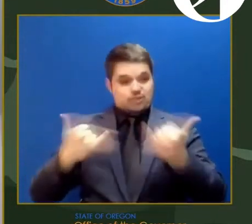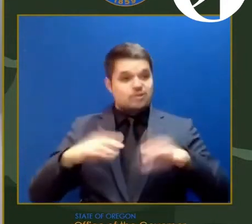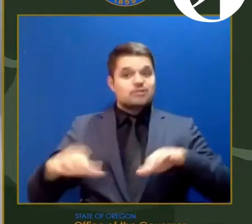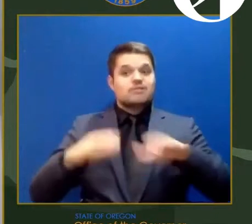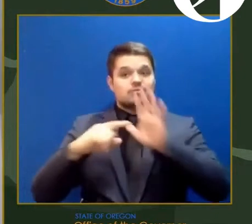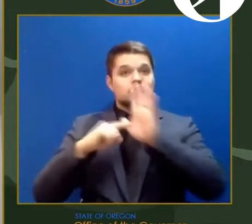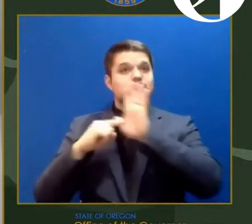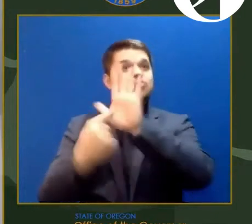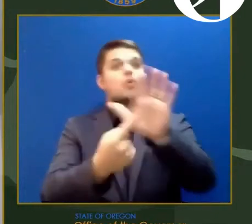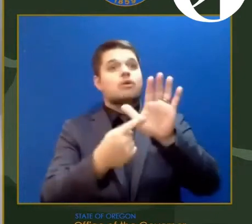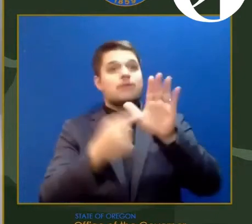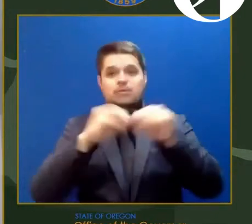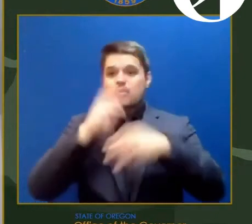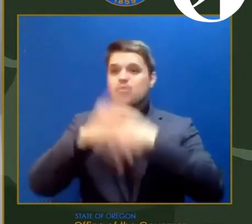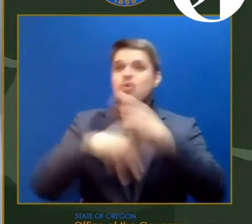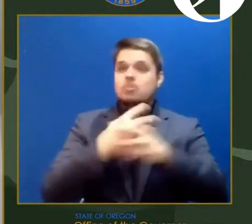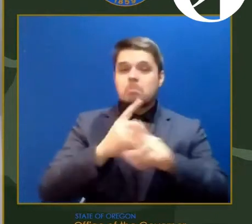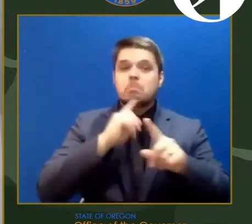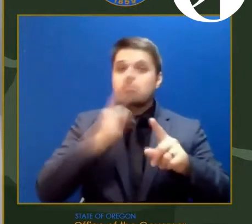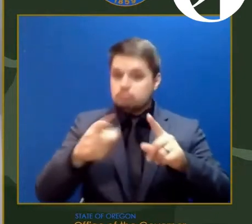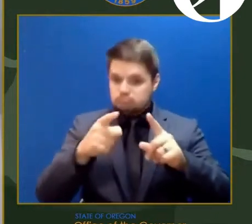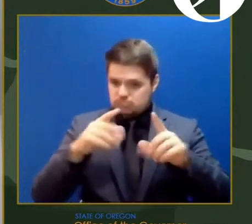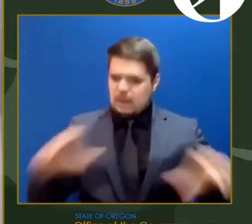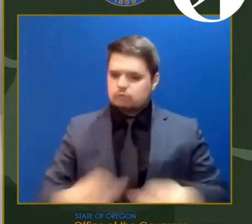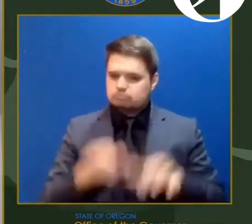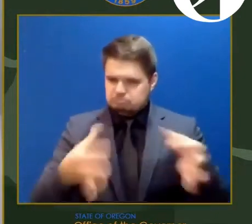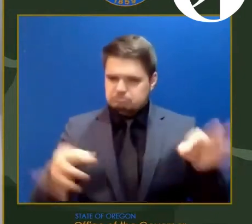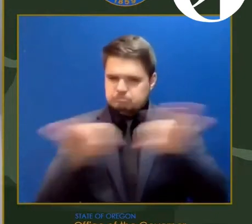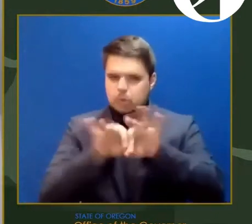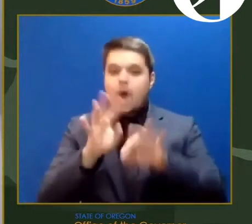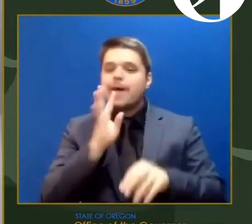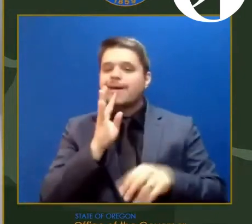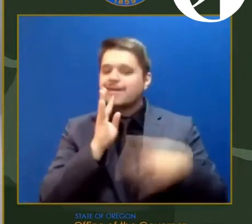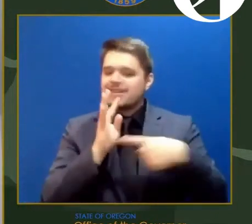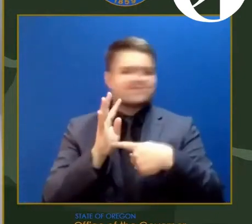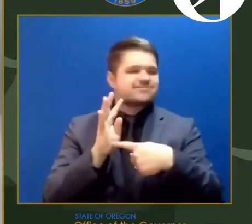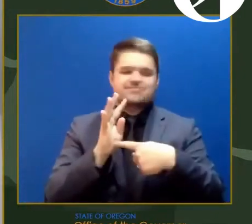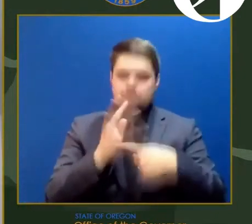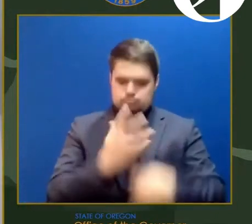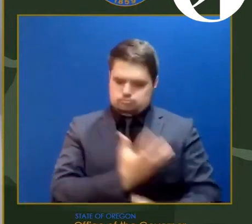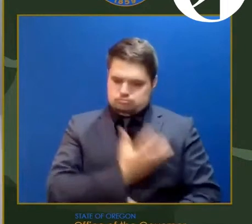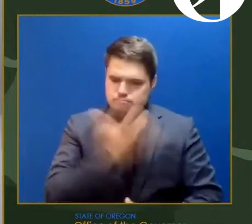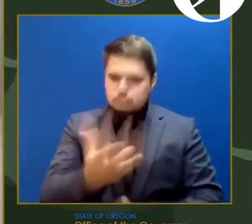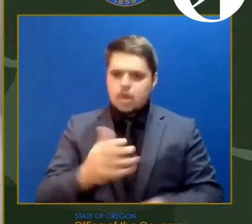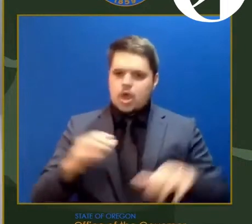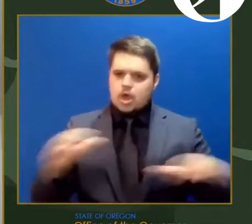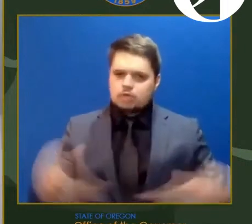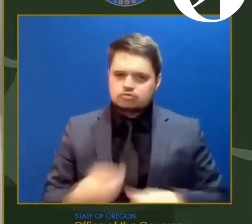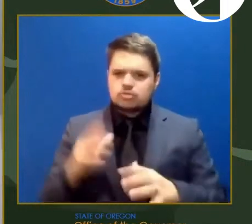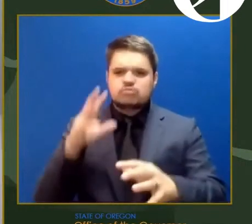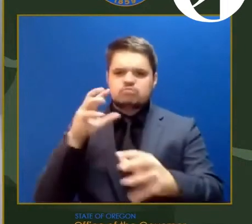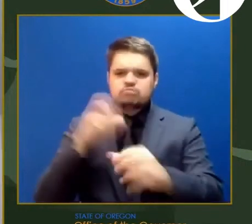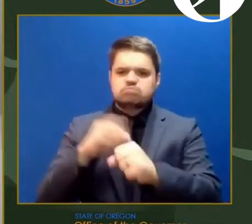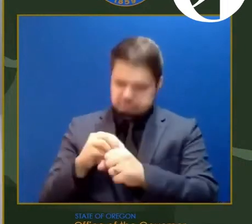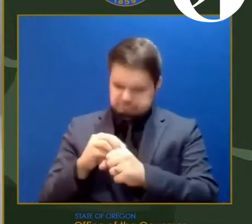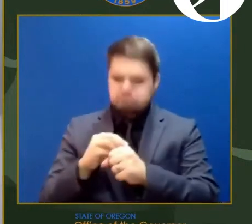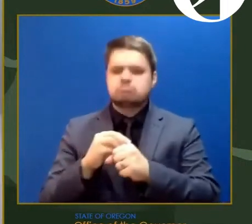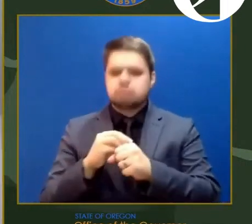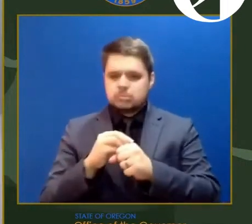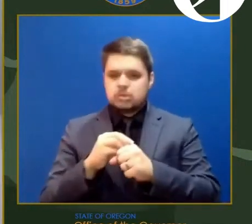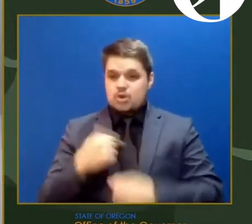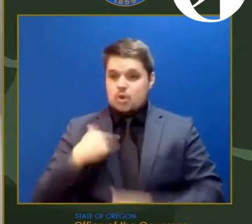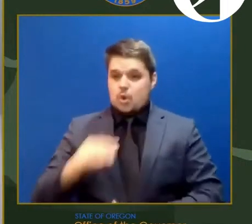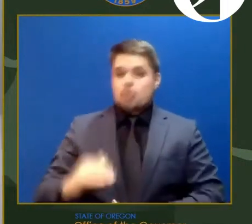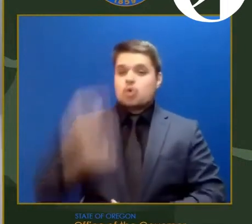are the things that would have changed things for me as a person who grew up in Northeast Salem, and